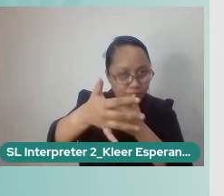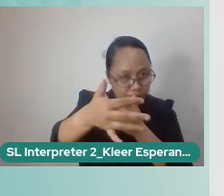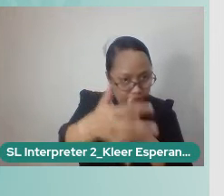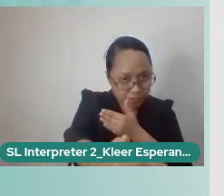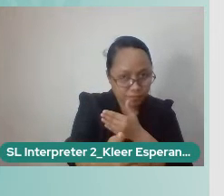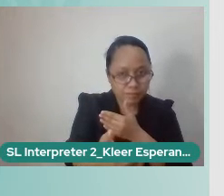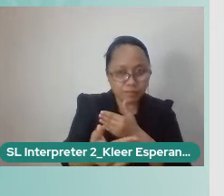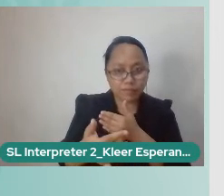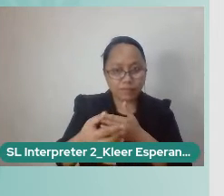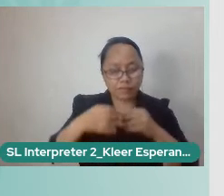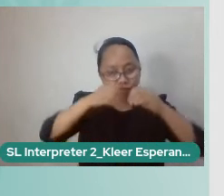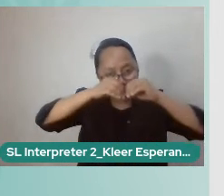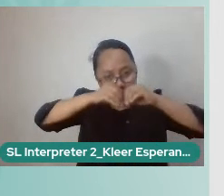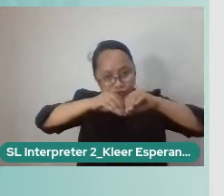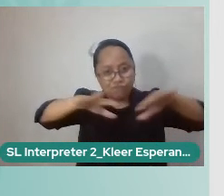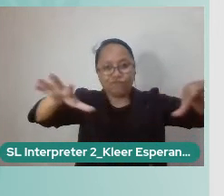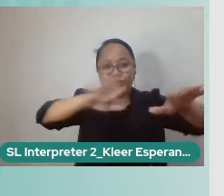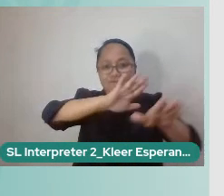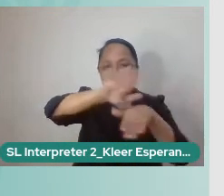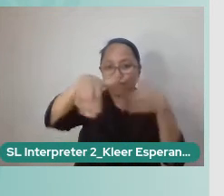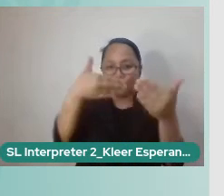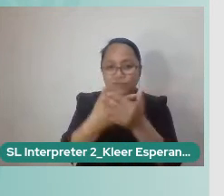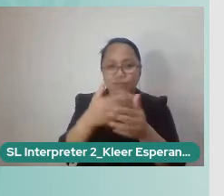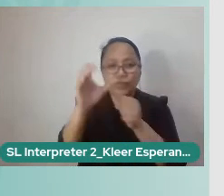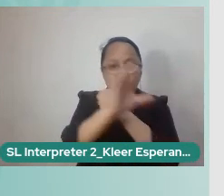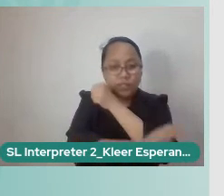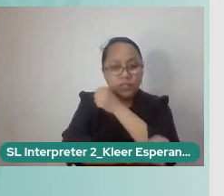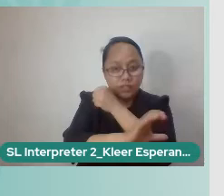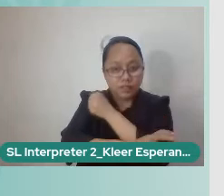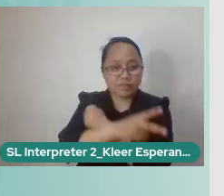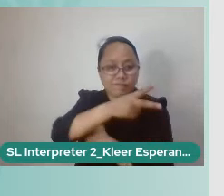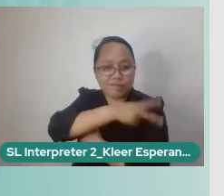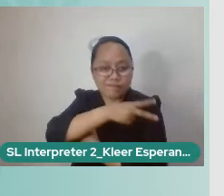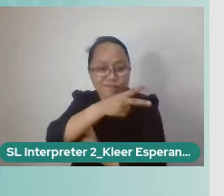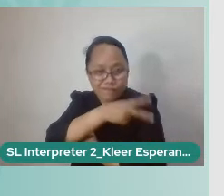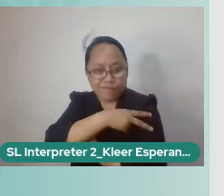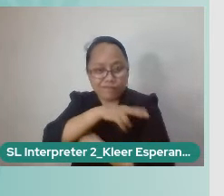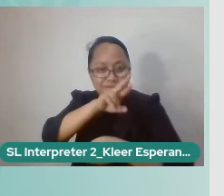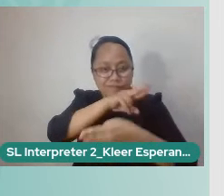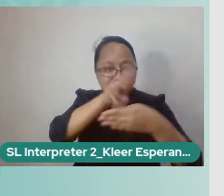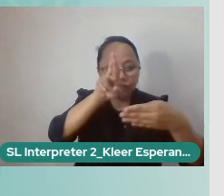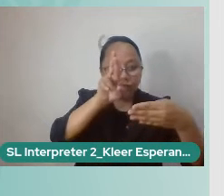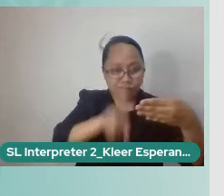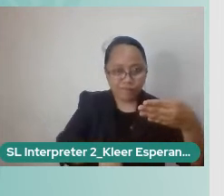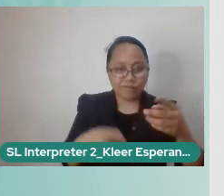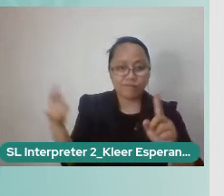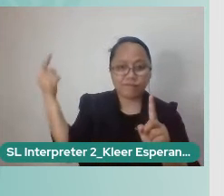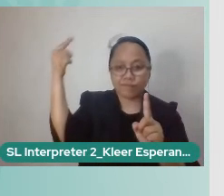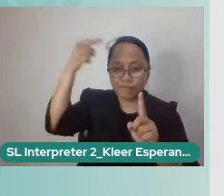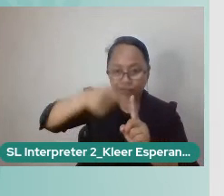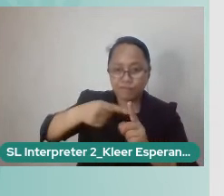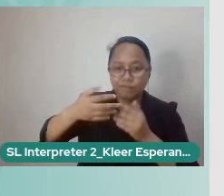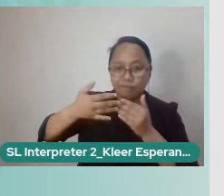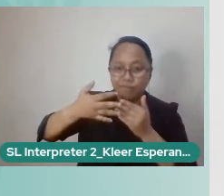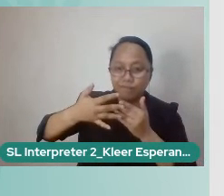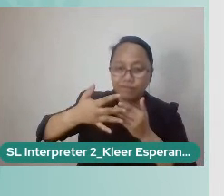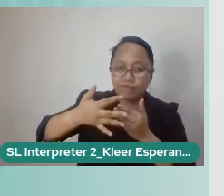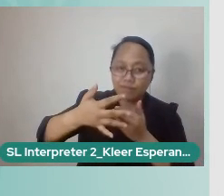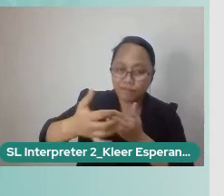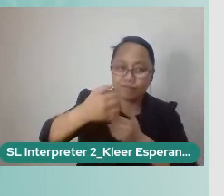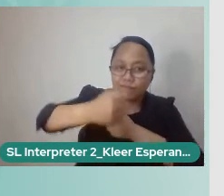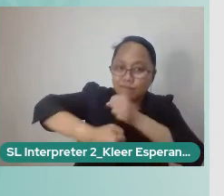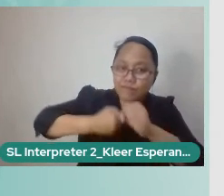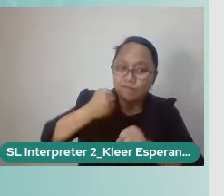women, and then to navy blue, less than 4 per 100,000 women. And the key point here is that every single country,